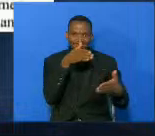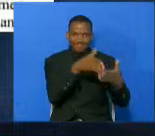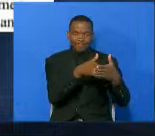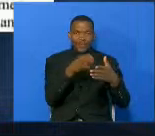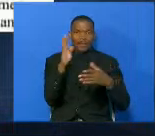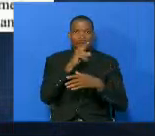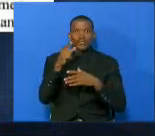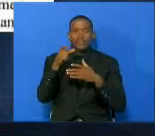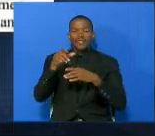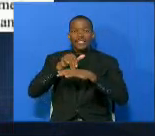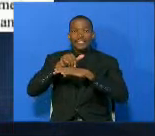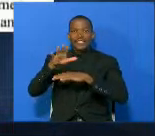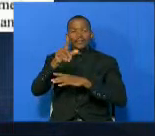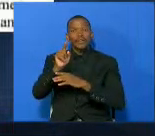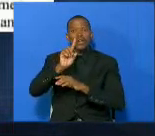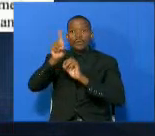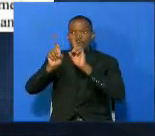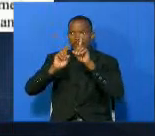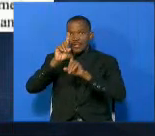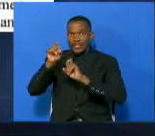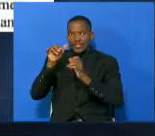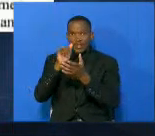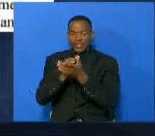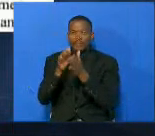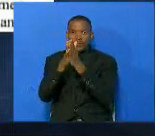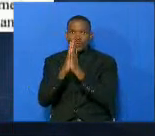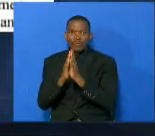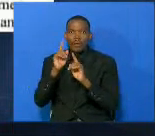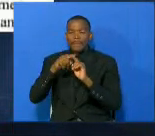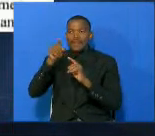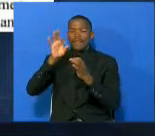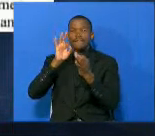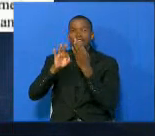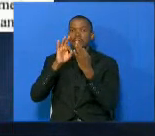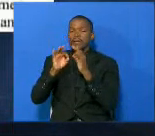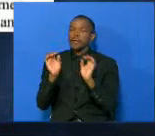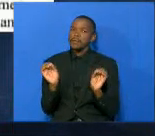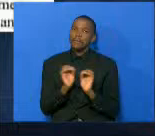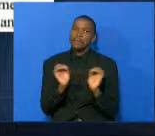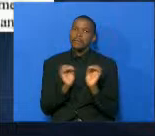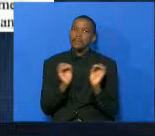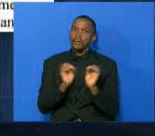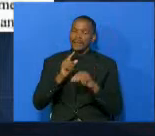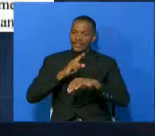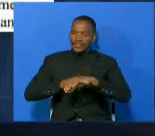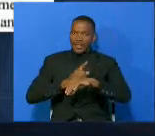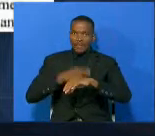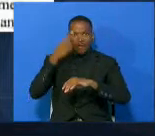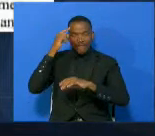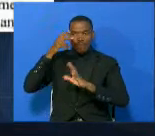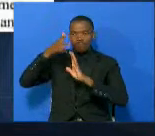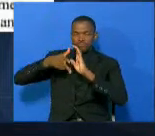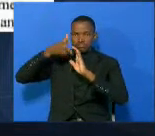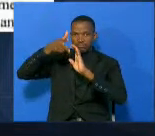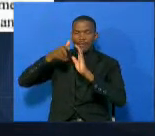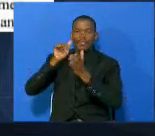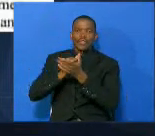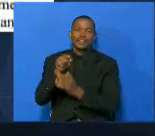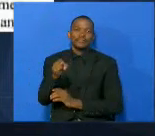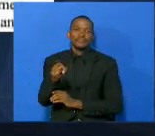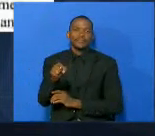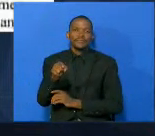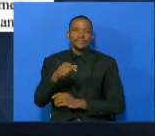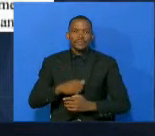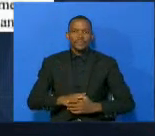jana gona ga romelwa dipotso tse ba neng ba dikopile mme ba seka ba busa petrol epe ka nako ya go gatisiwa pego e.